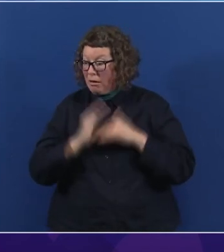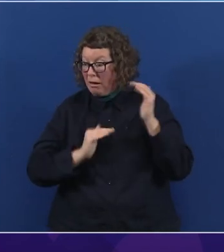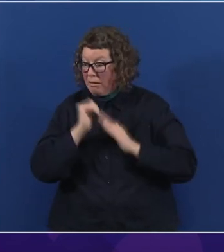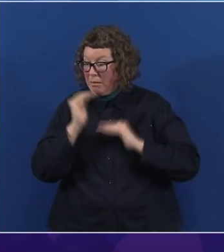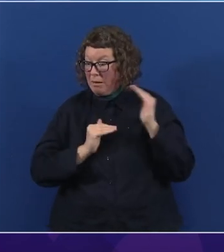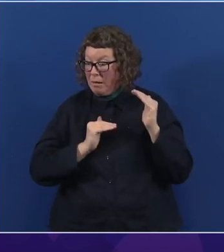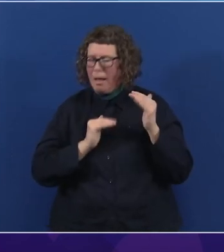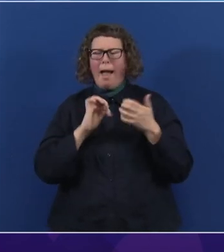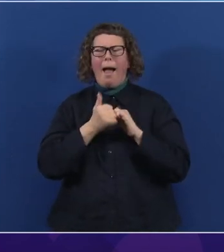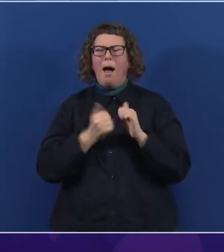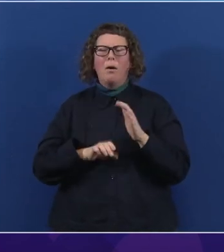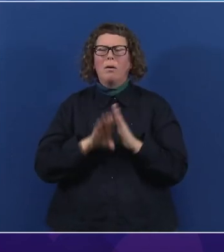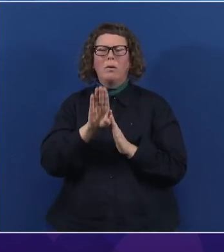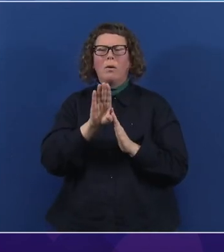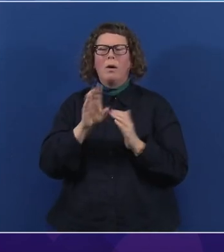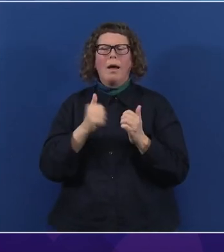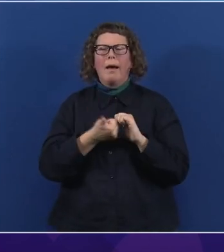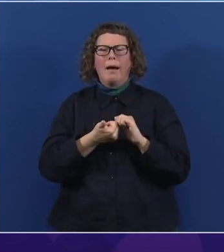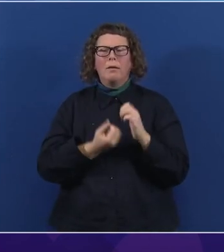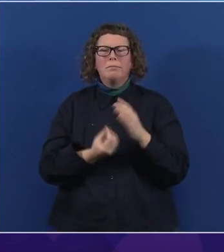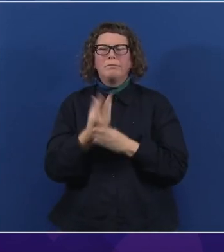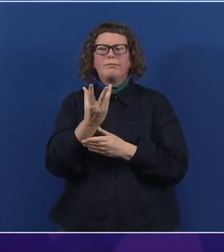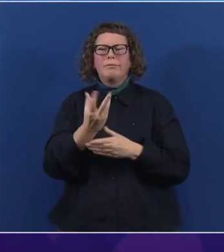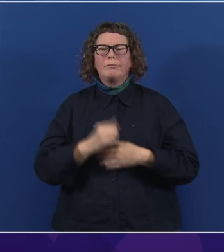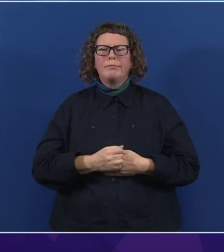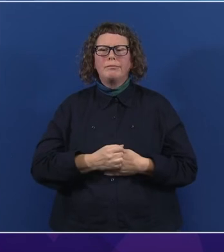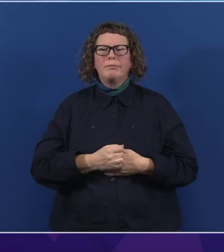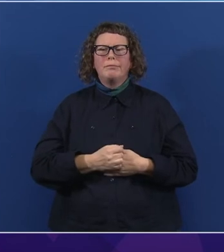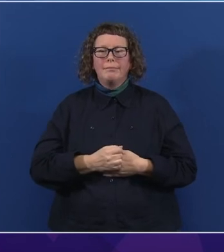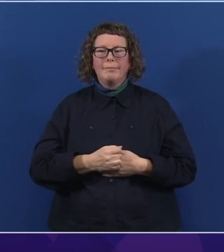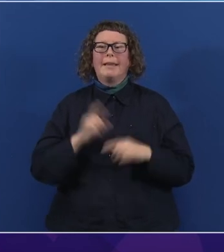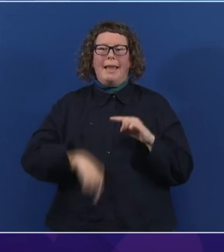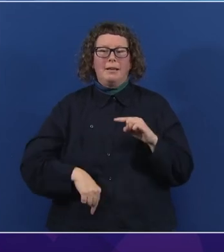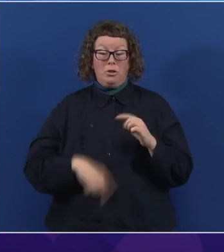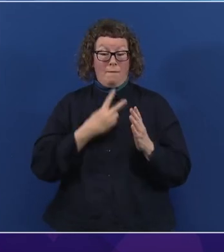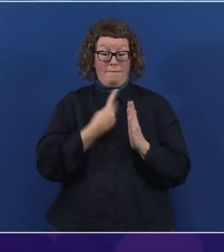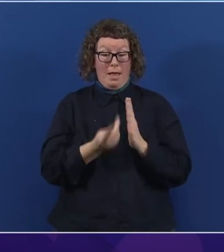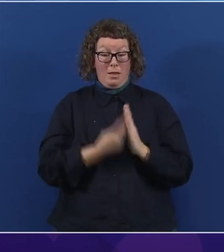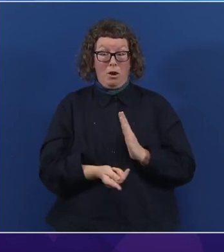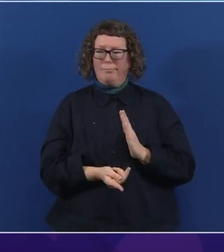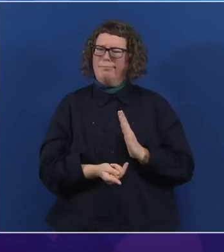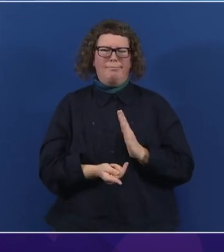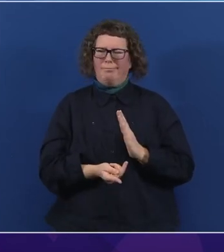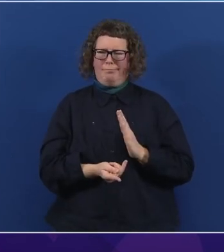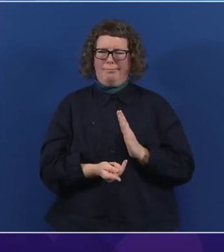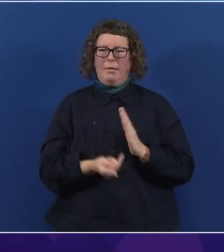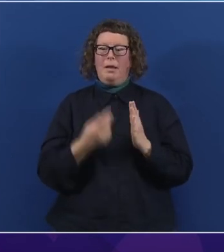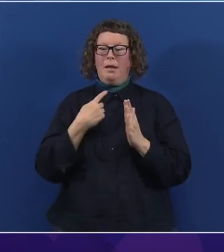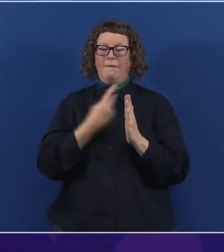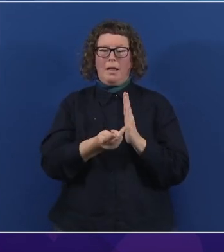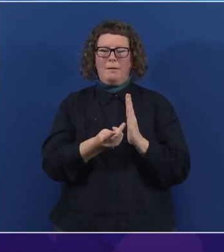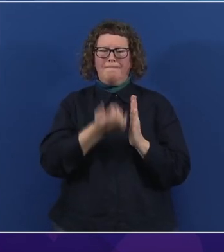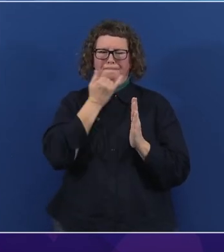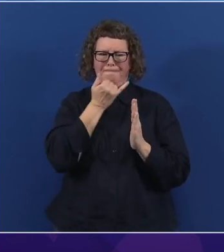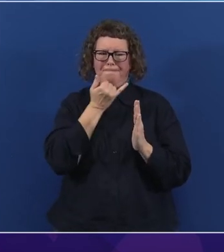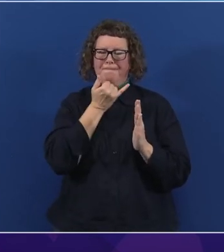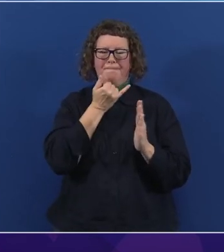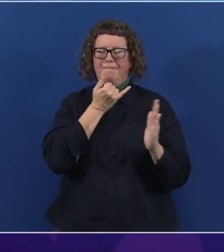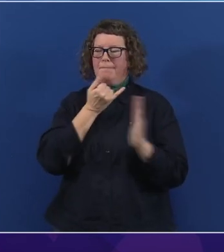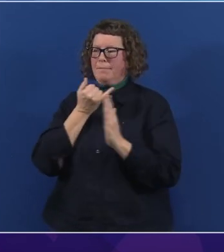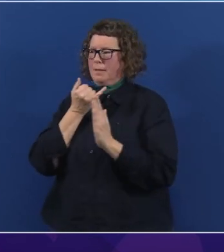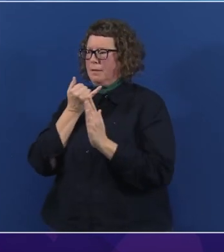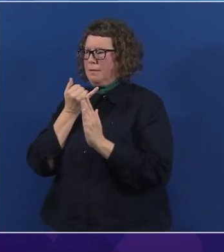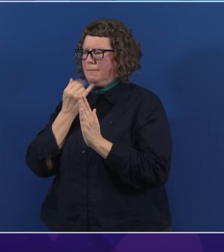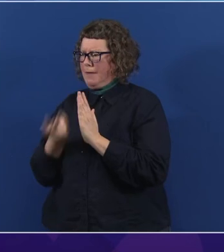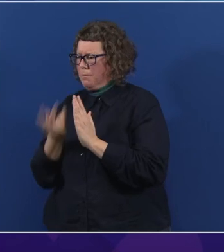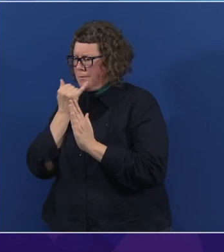uncomfortable, there's no growth. And don't think of it as a failure. Instead, see it as a redirecting you to